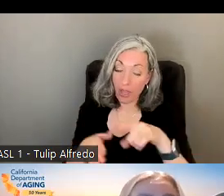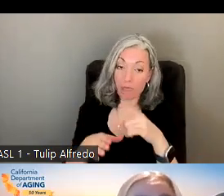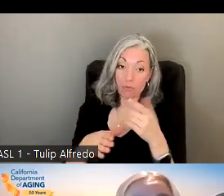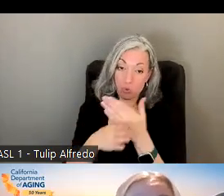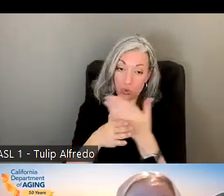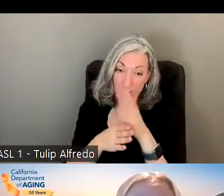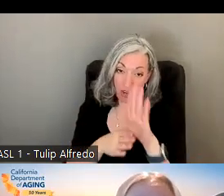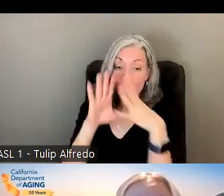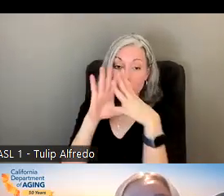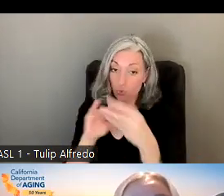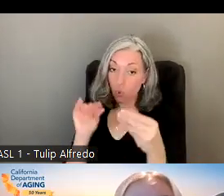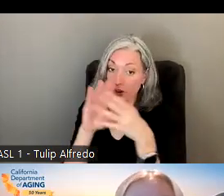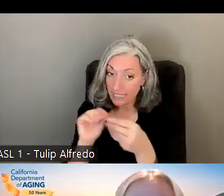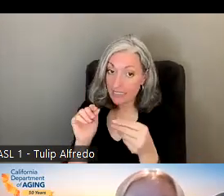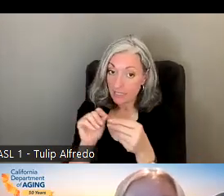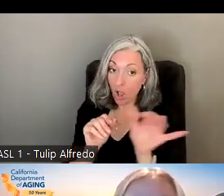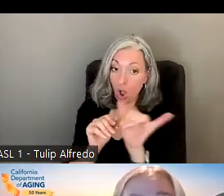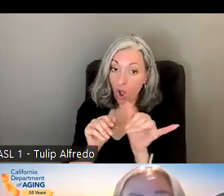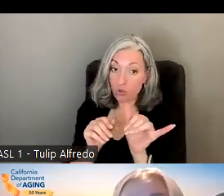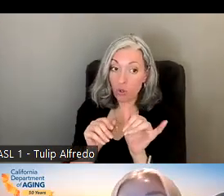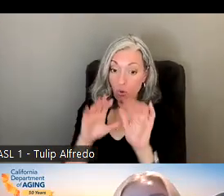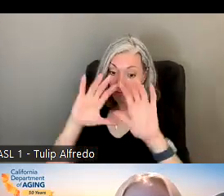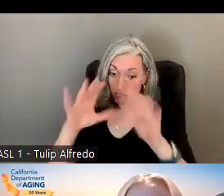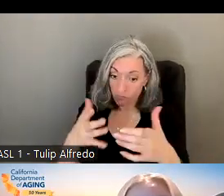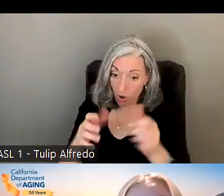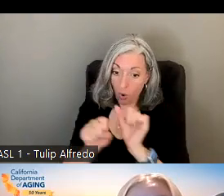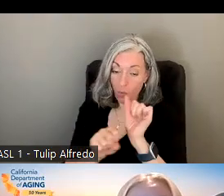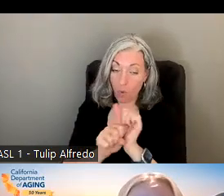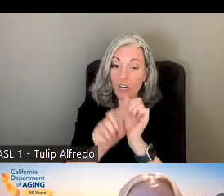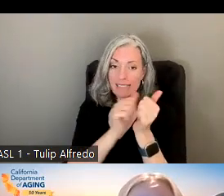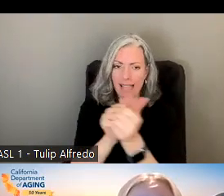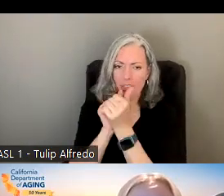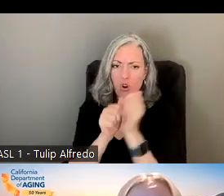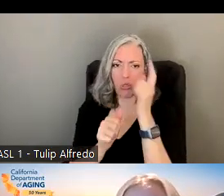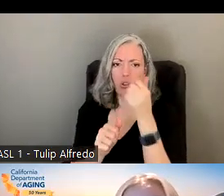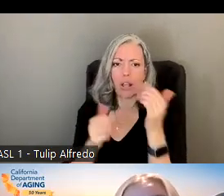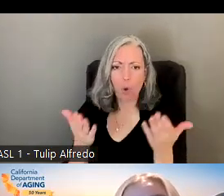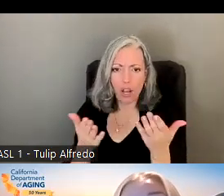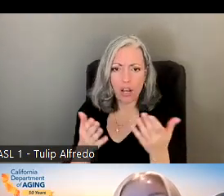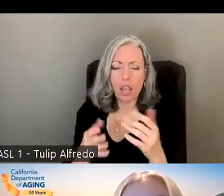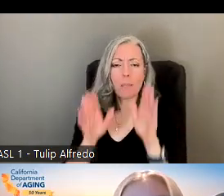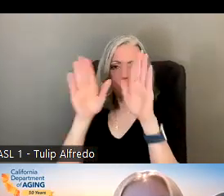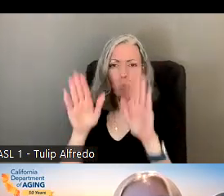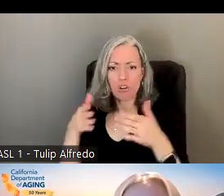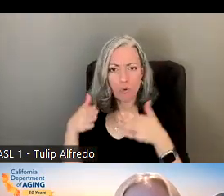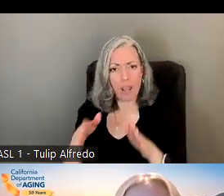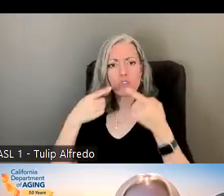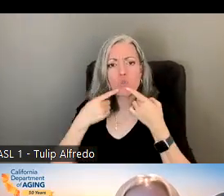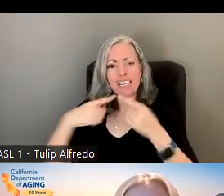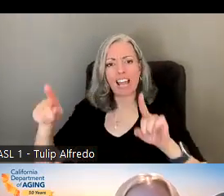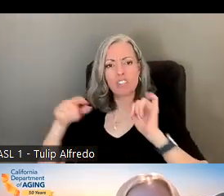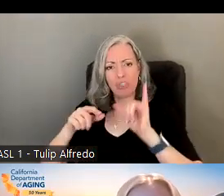stories, or we can also work collectively to brainstorm how that can look like. But it'd be a great way to also announce that group